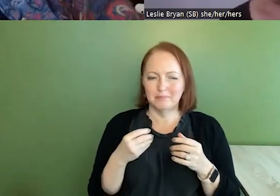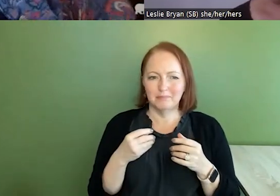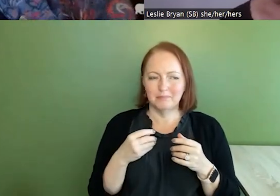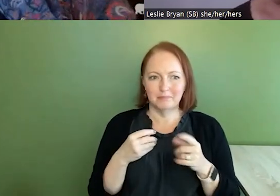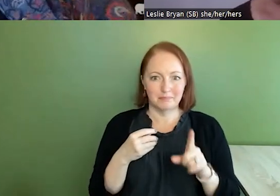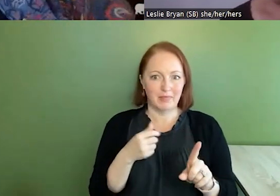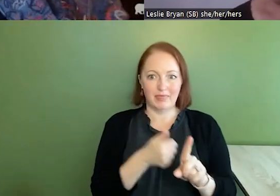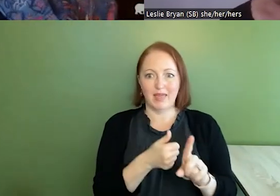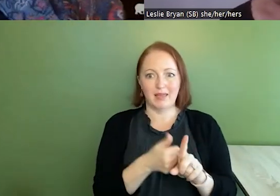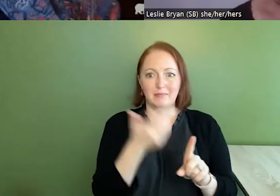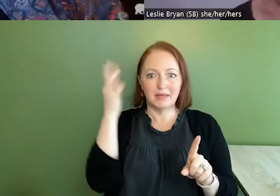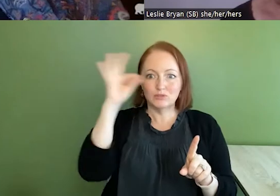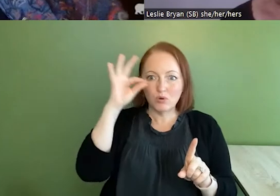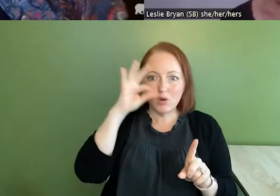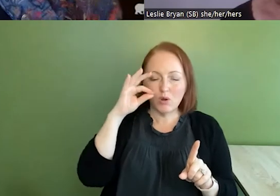know themselves what